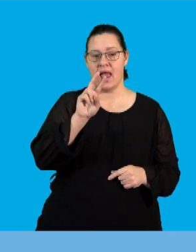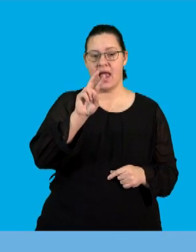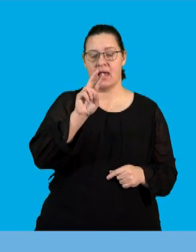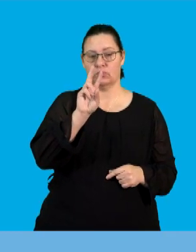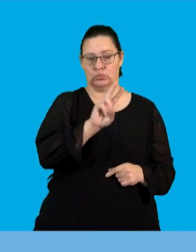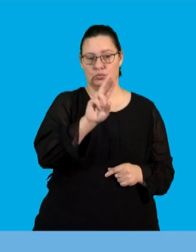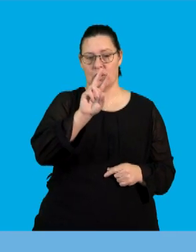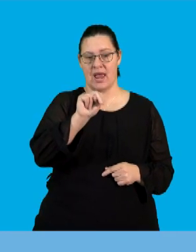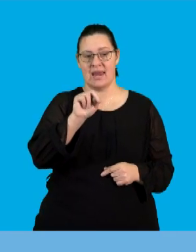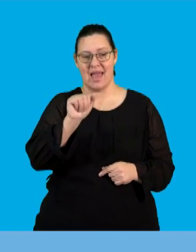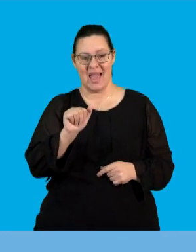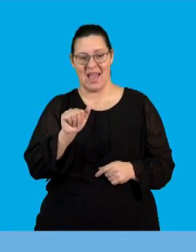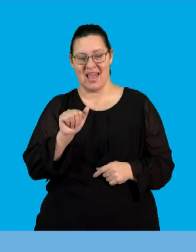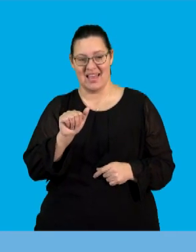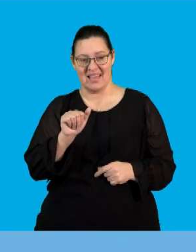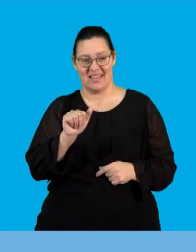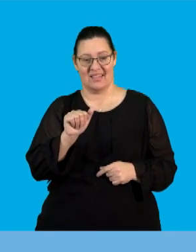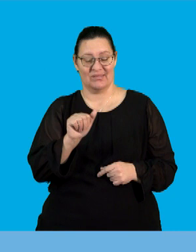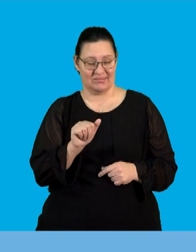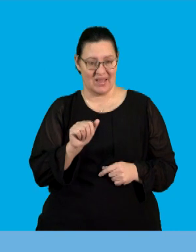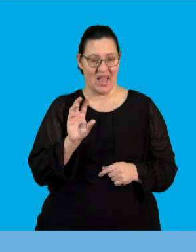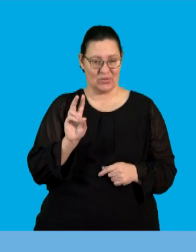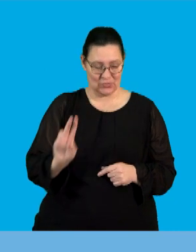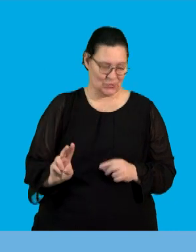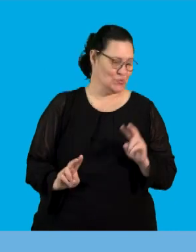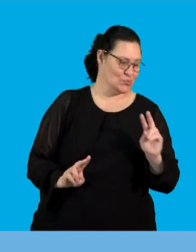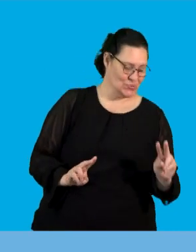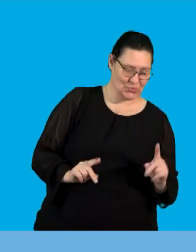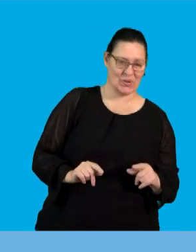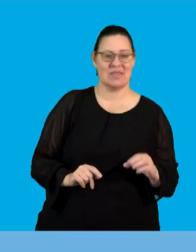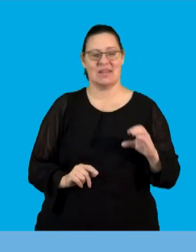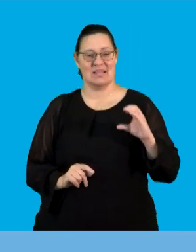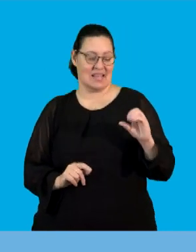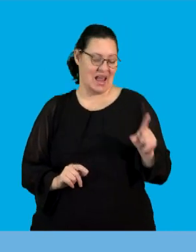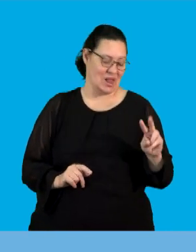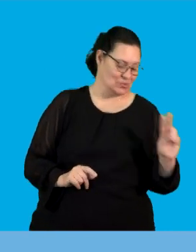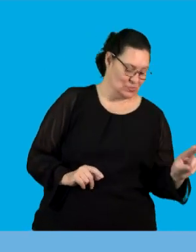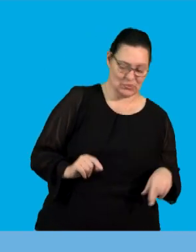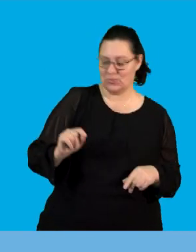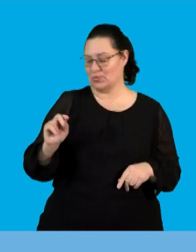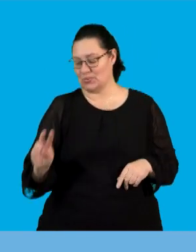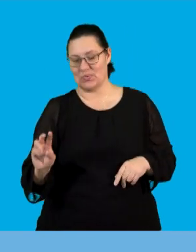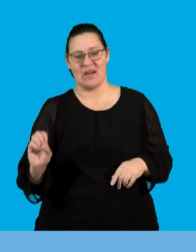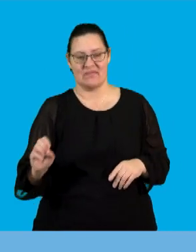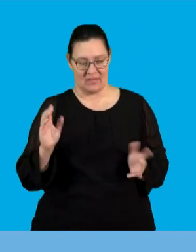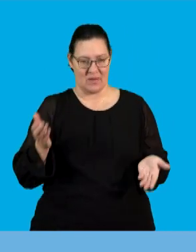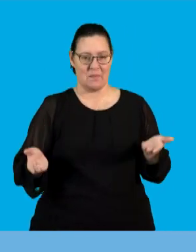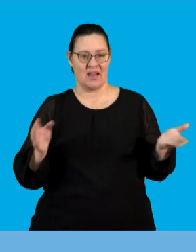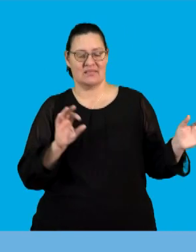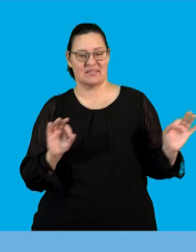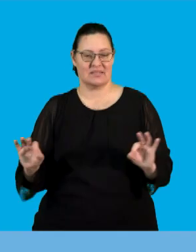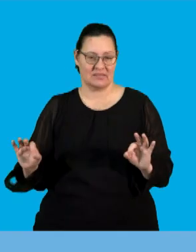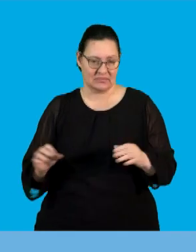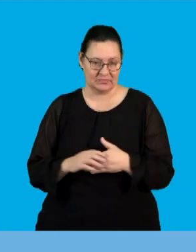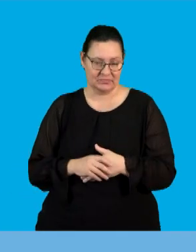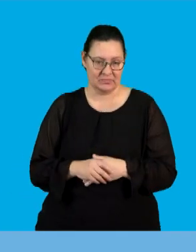right-hand side in front of the NaCl, so which then now goes back to say, we're now going to have two sodium atoms. So